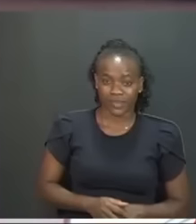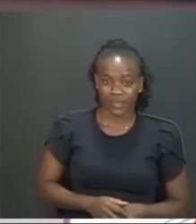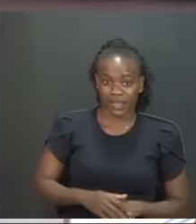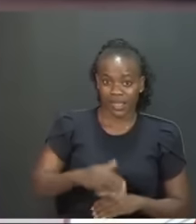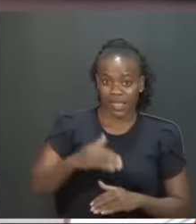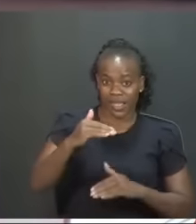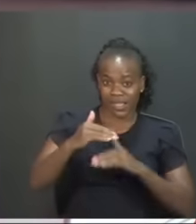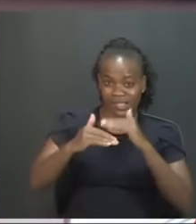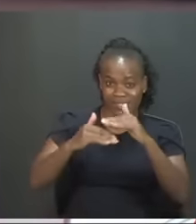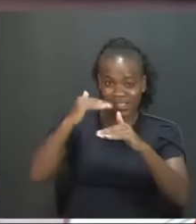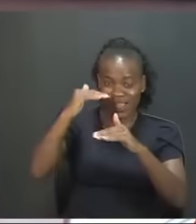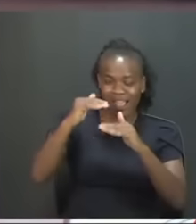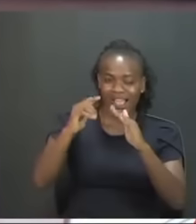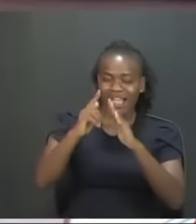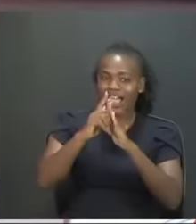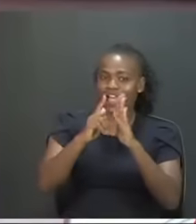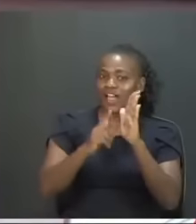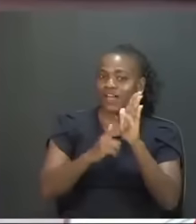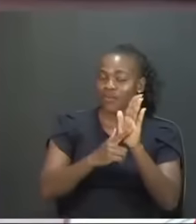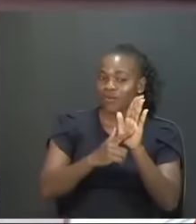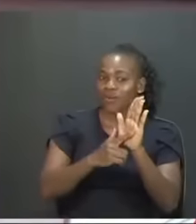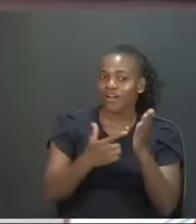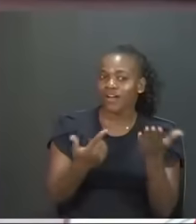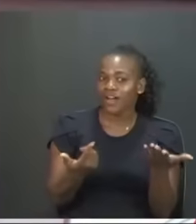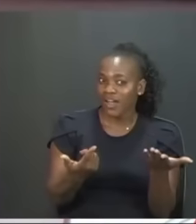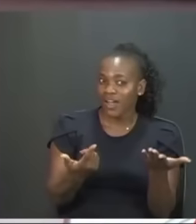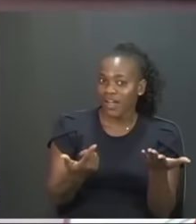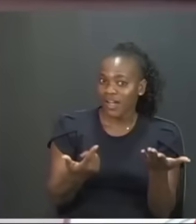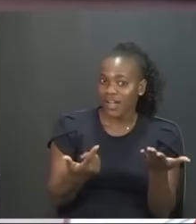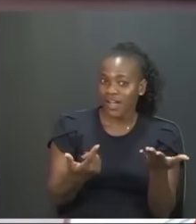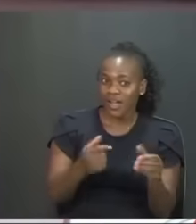order paper, a rule.